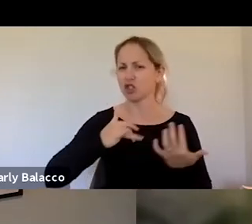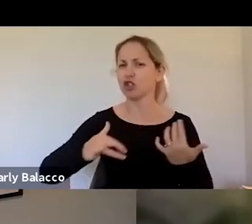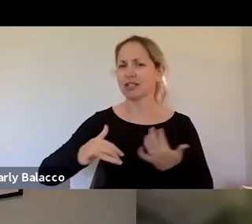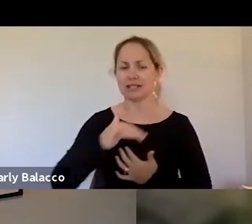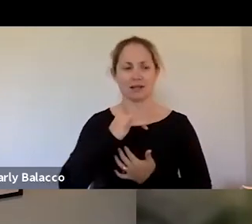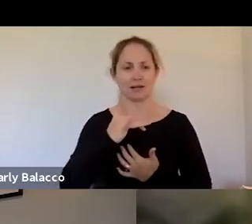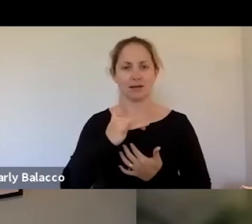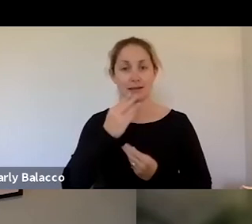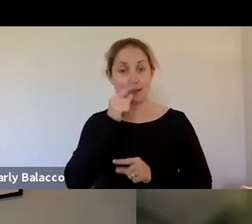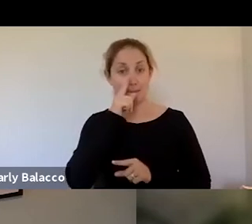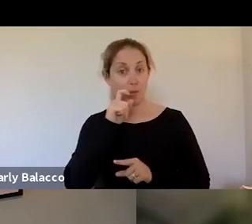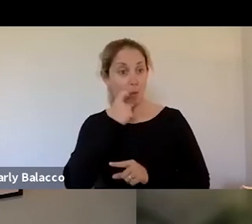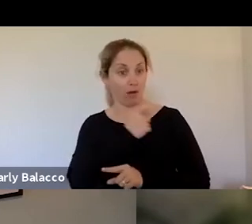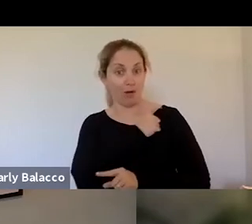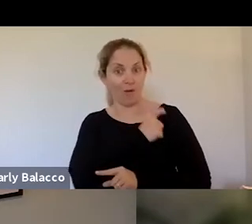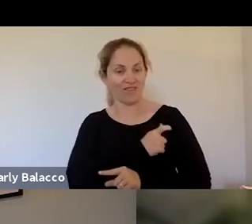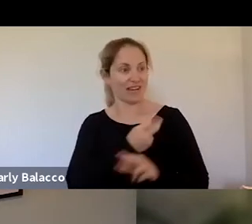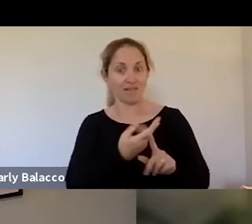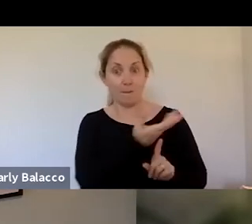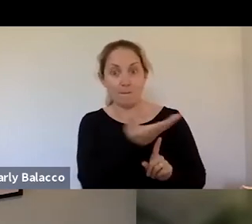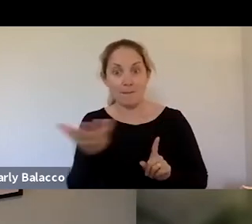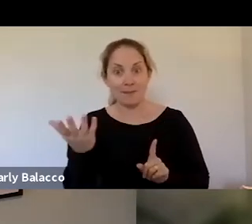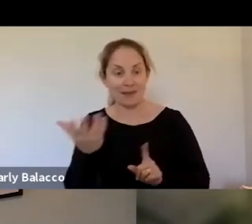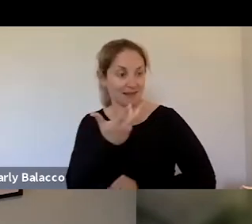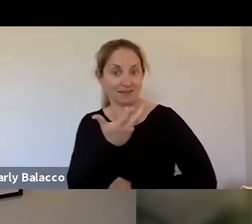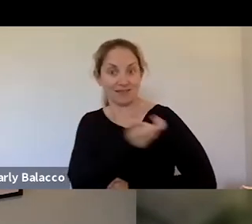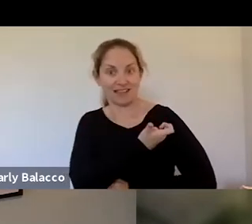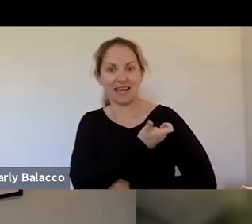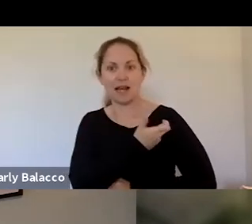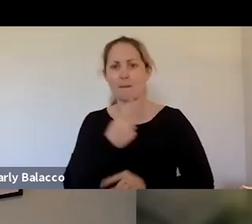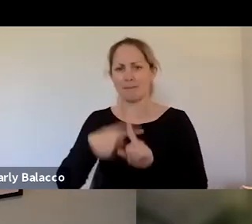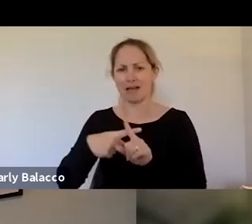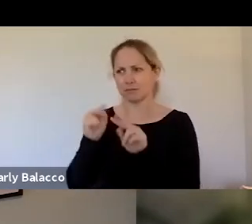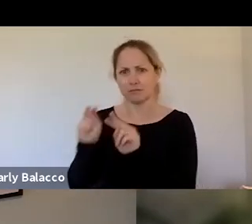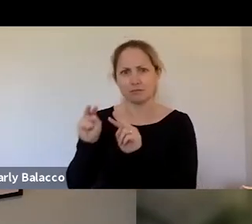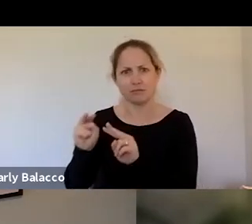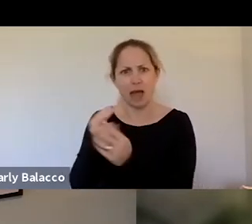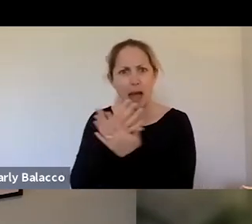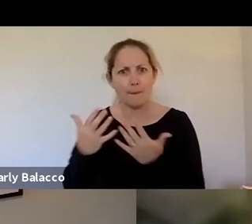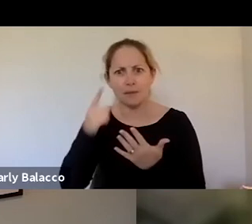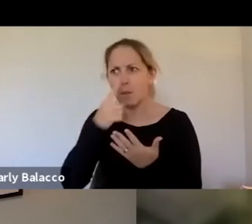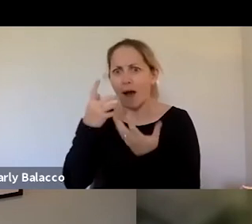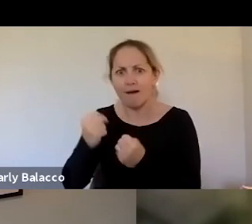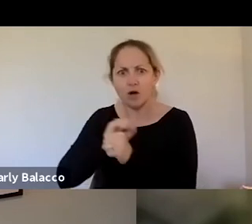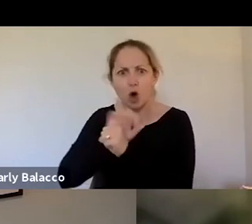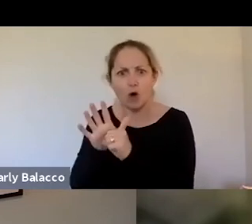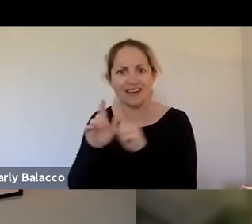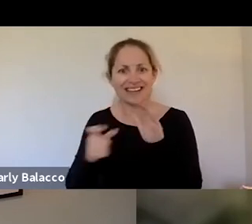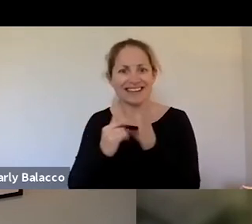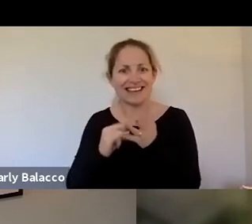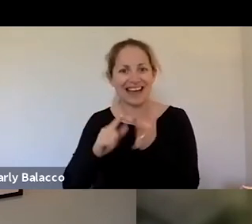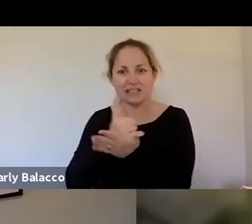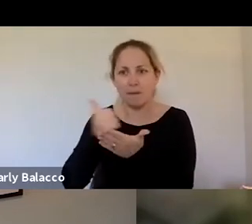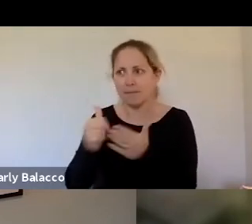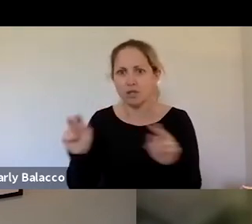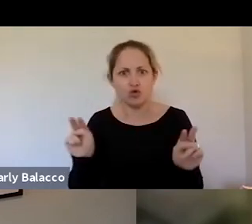and managing down case numbers. That's going to be the key, isn't it? But it's interesting to see